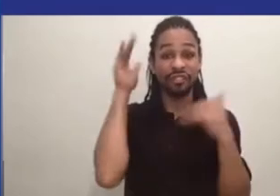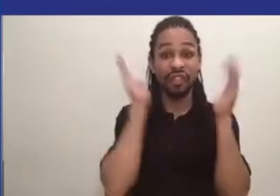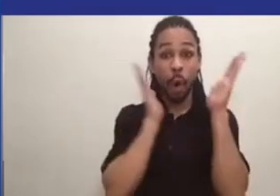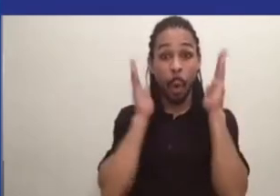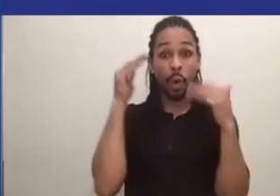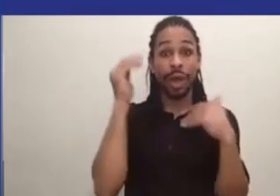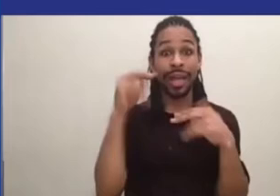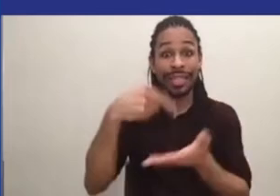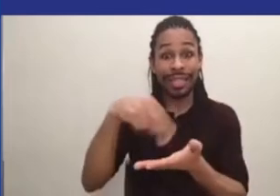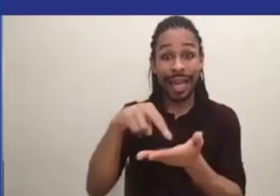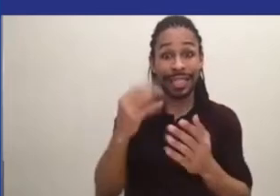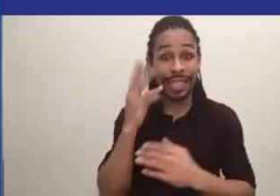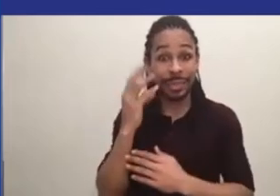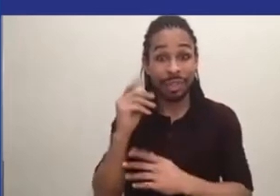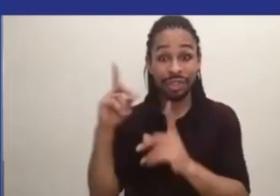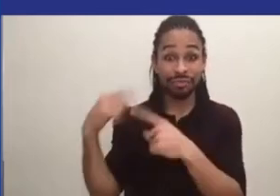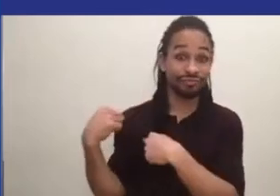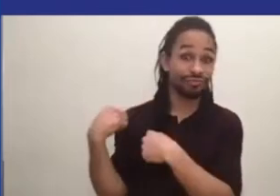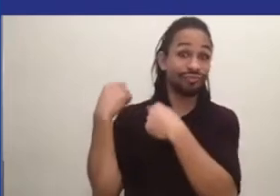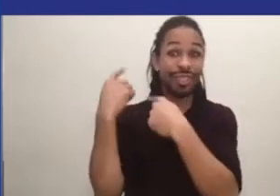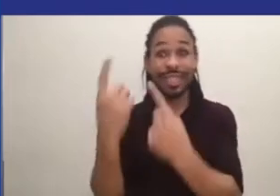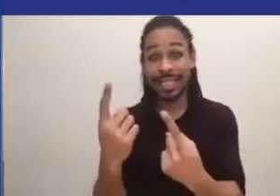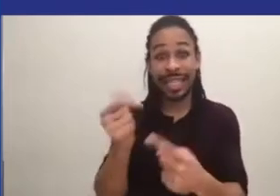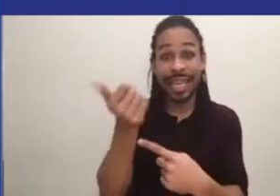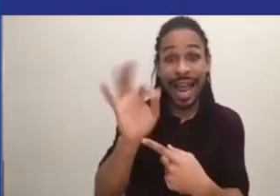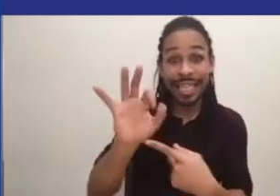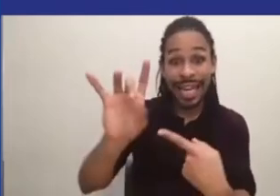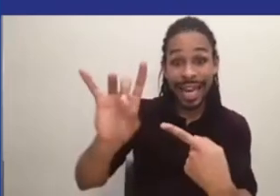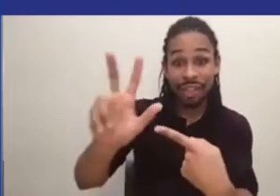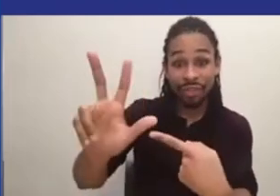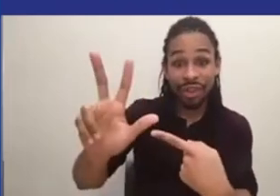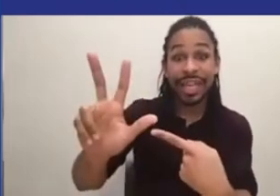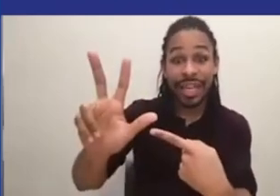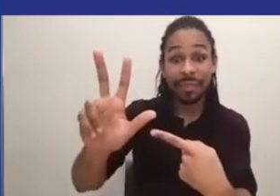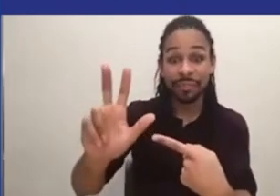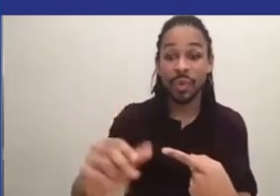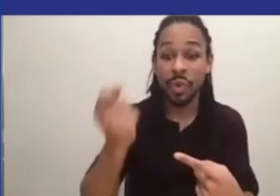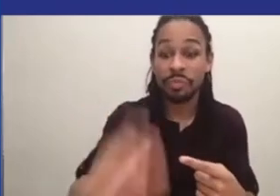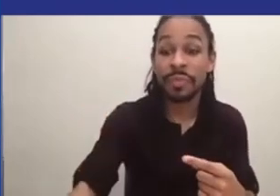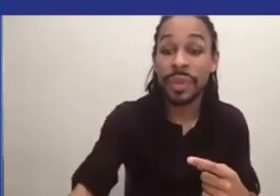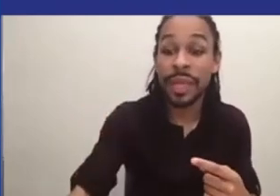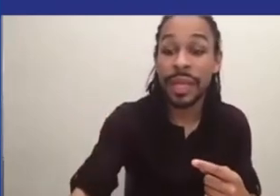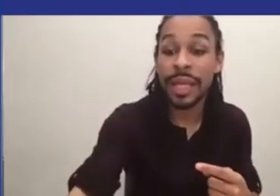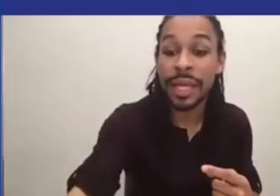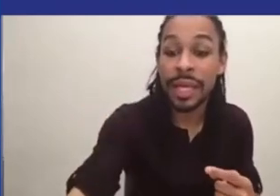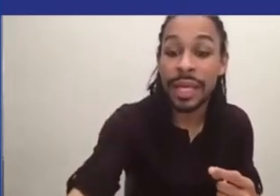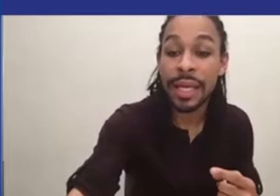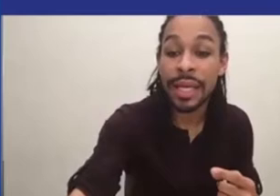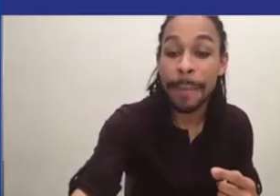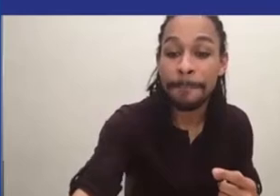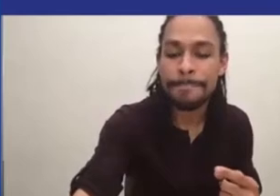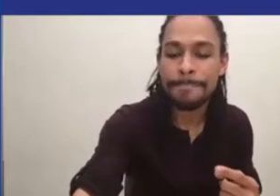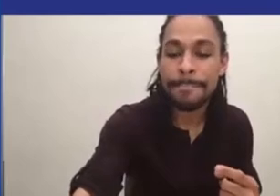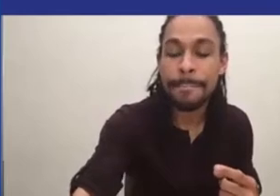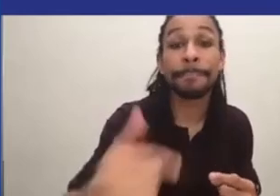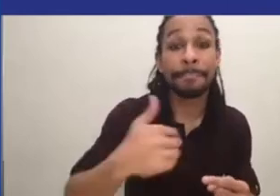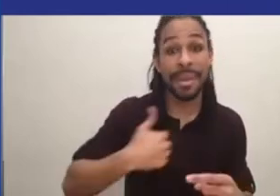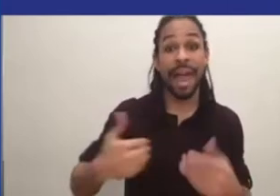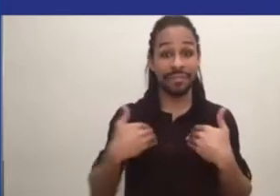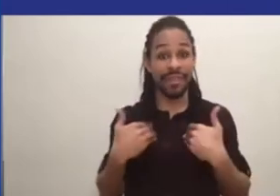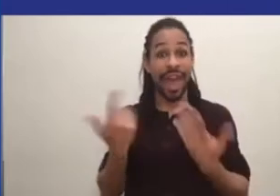38 years of experience voguing since 1983. So I've had both the